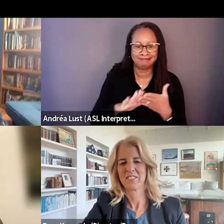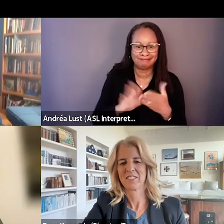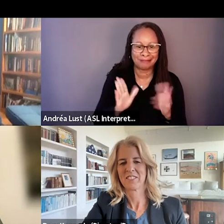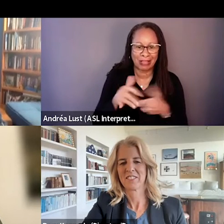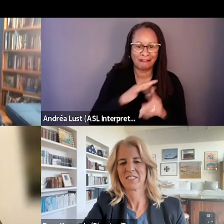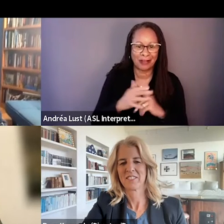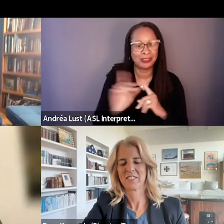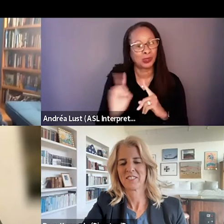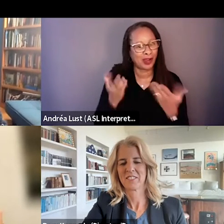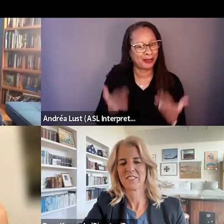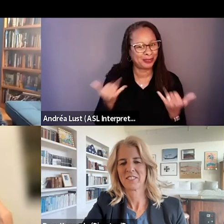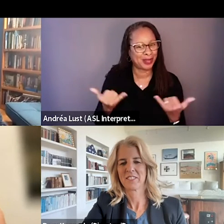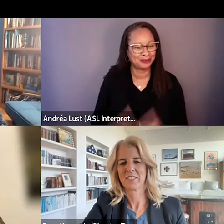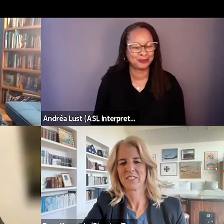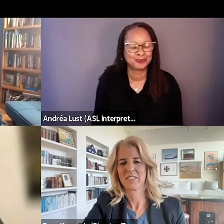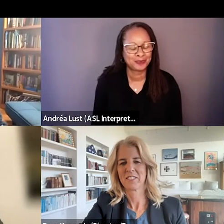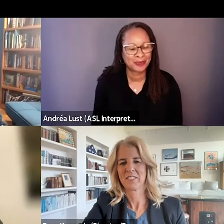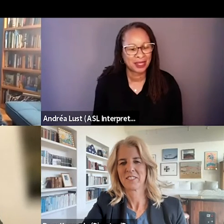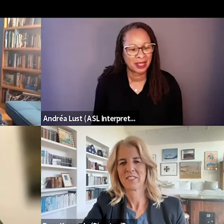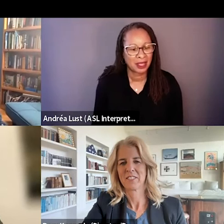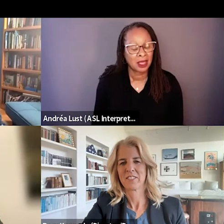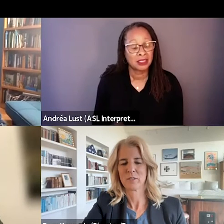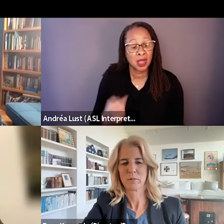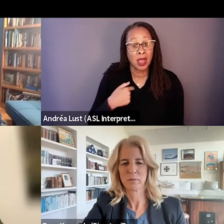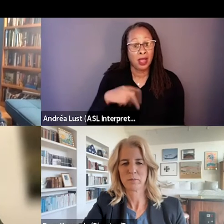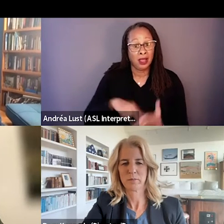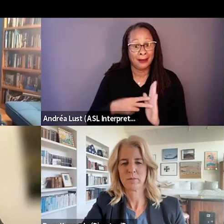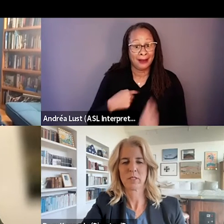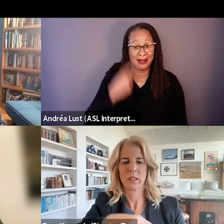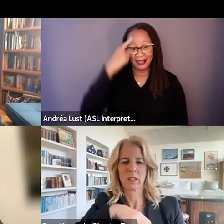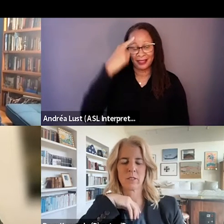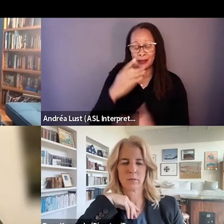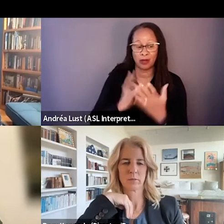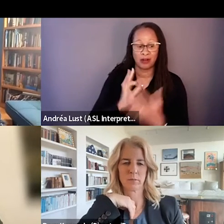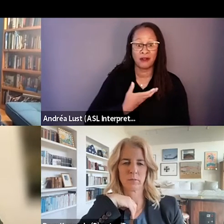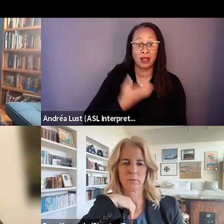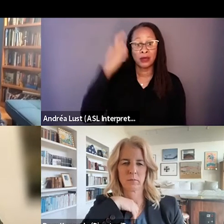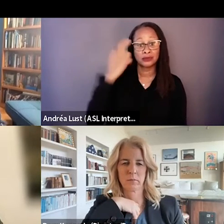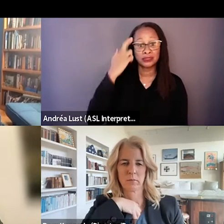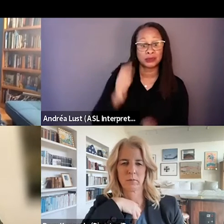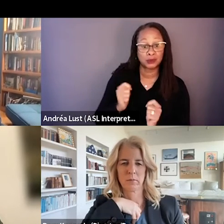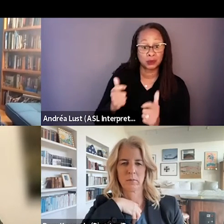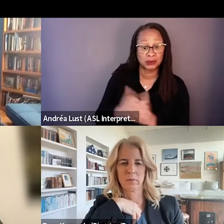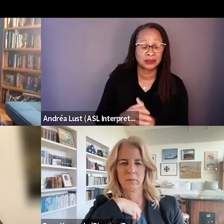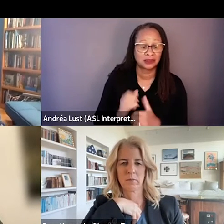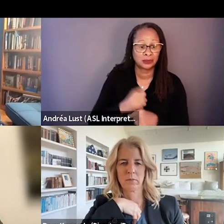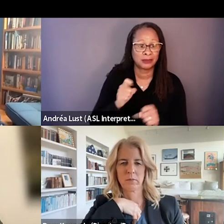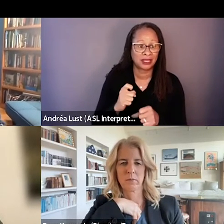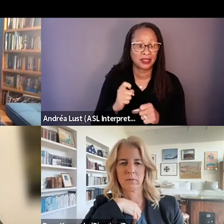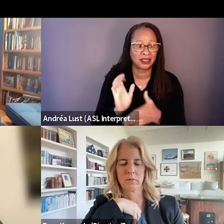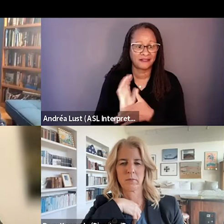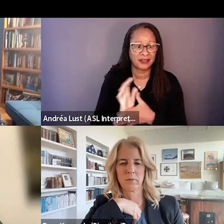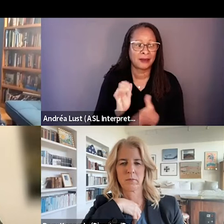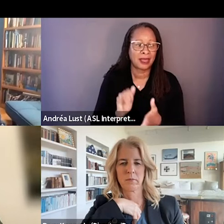tonight. So, I mean, I think part of our realization pretty quickly into making this film was that